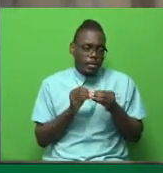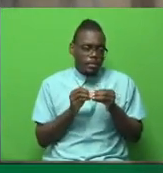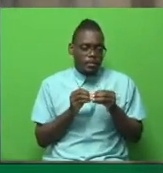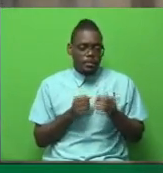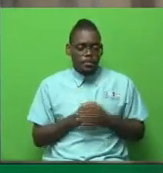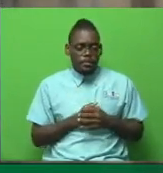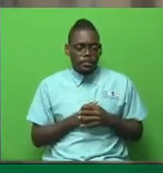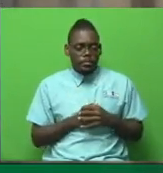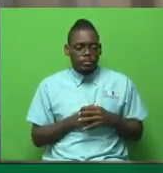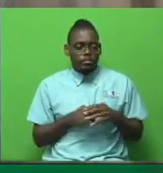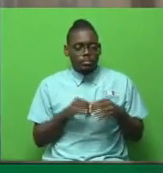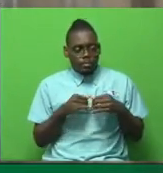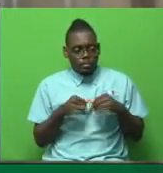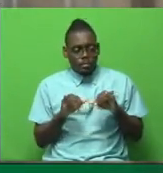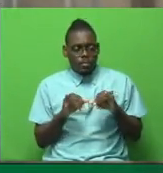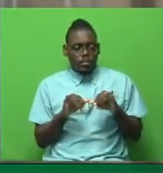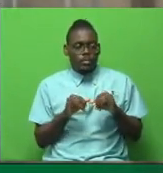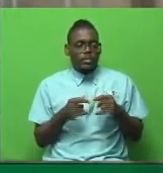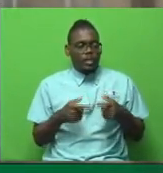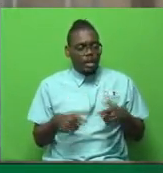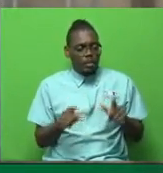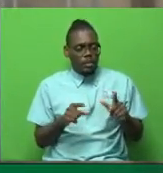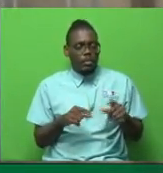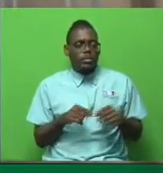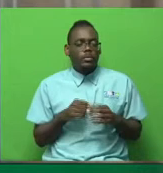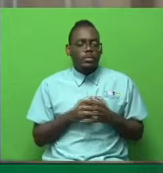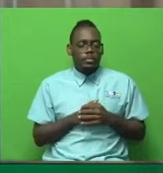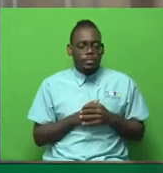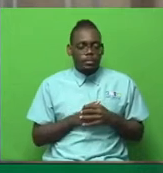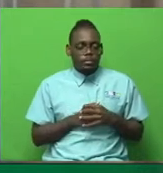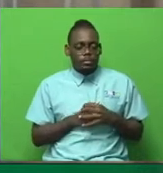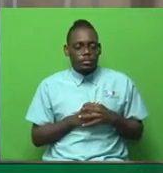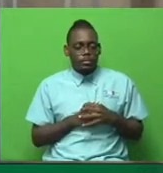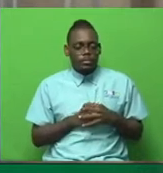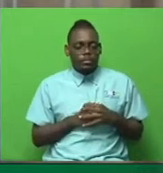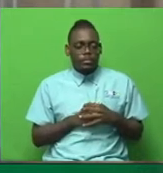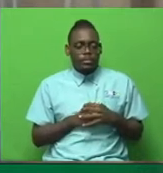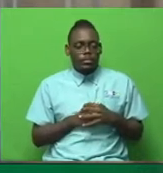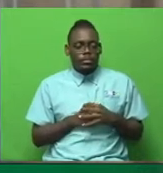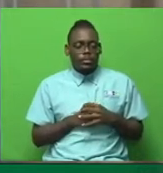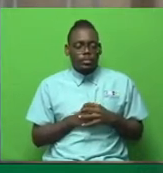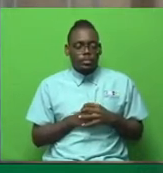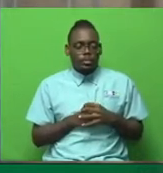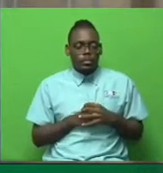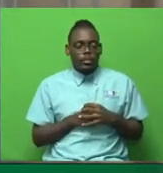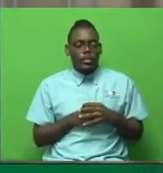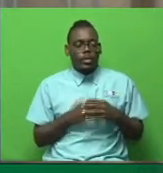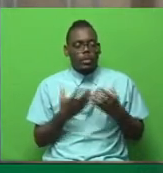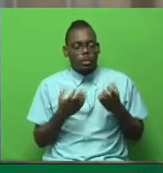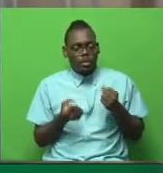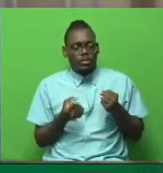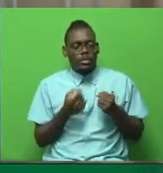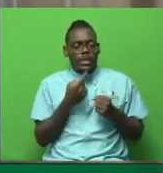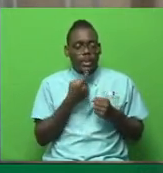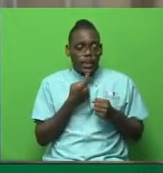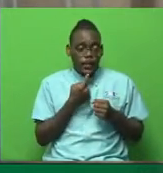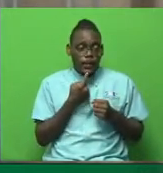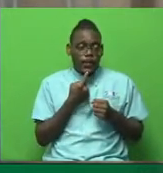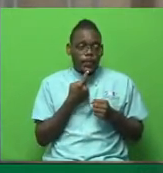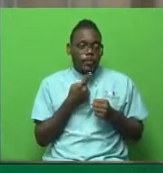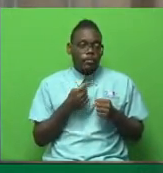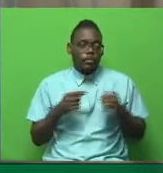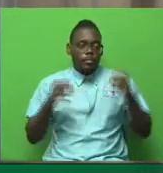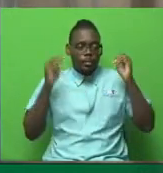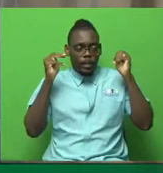exist Madam speaker I want to refer to the Minnesota Ministry of Finance to some statistic